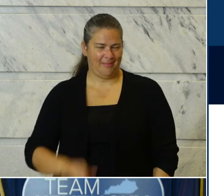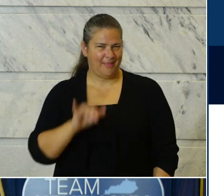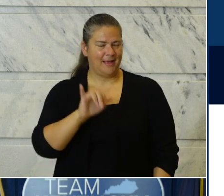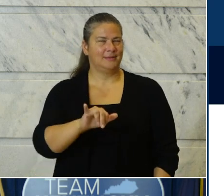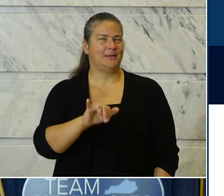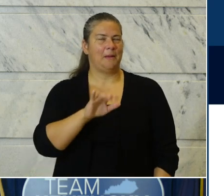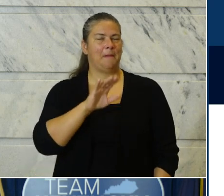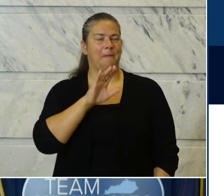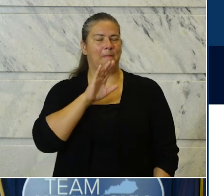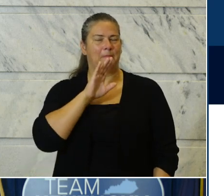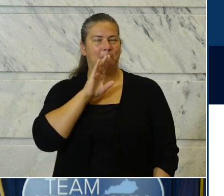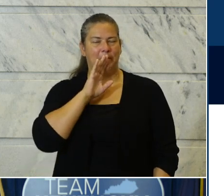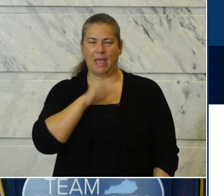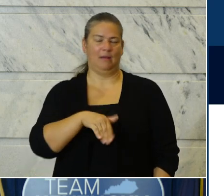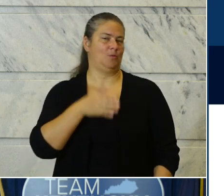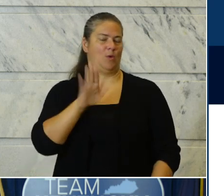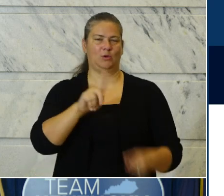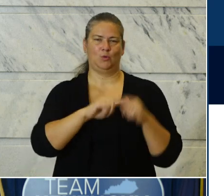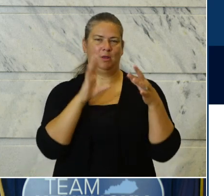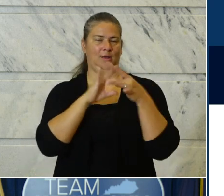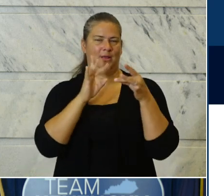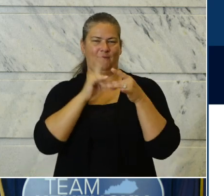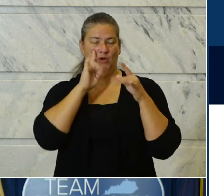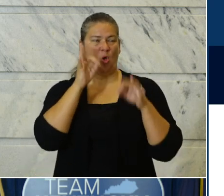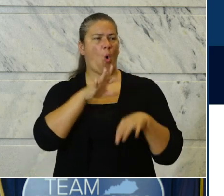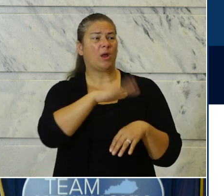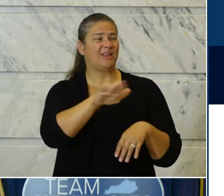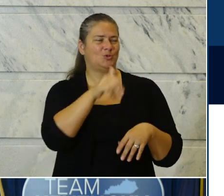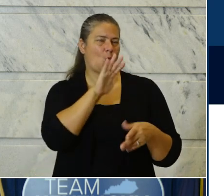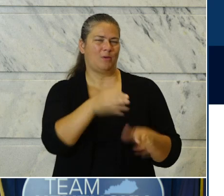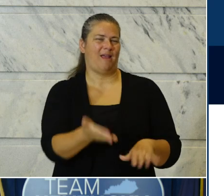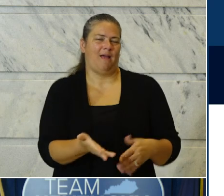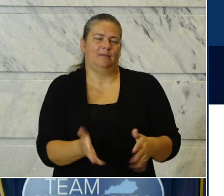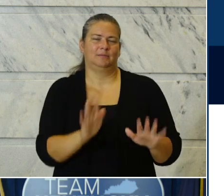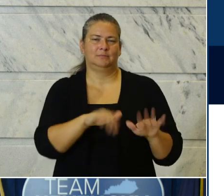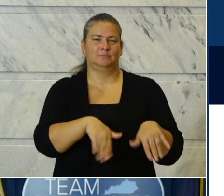an overall decision, right? Well, kids don't die from it, so just do whatever